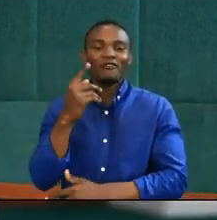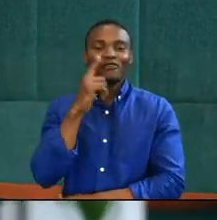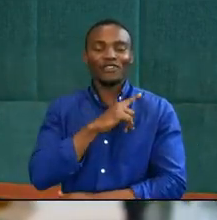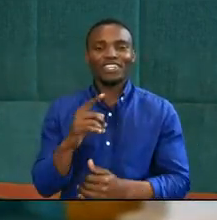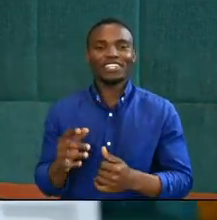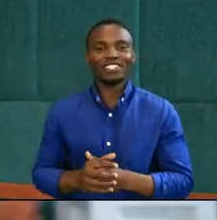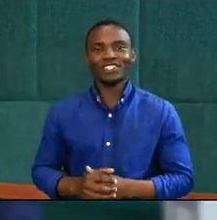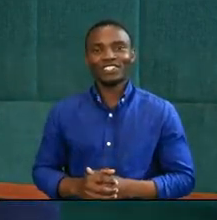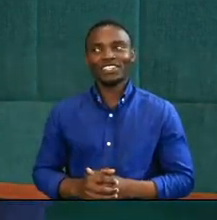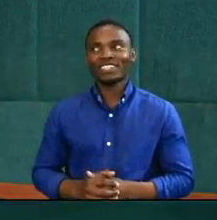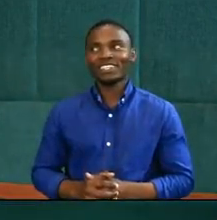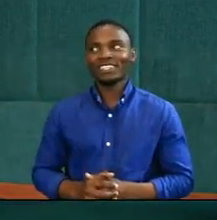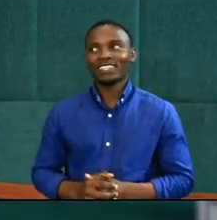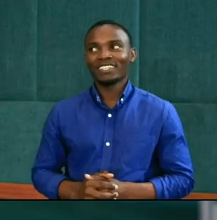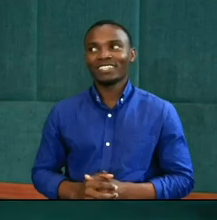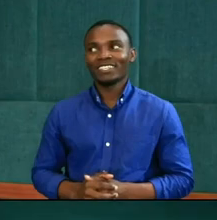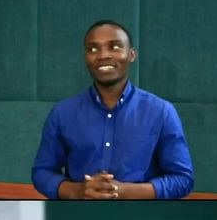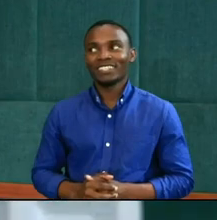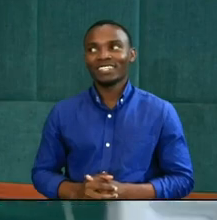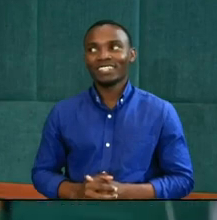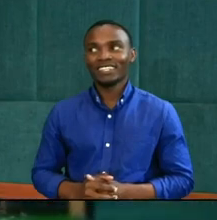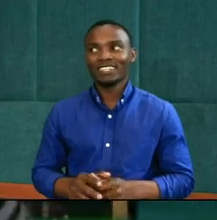tangible. And by the way, my wife